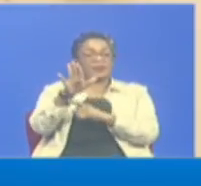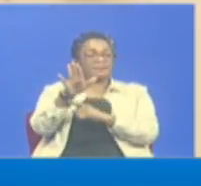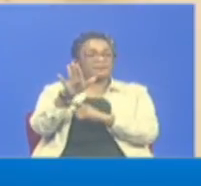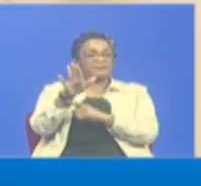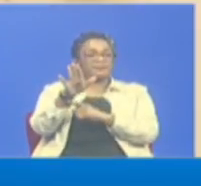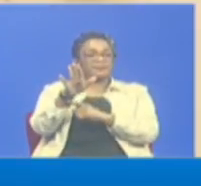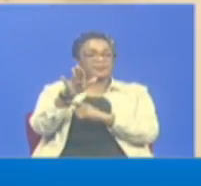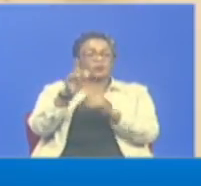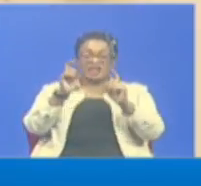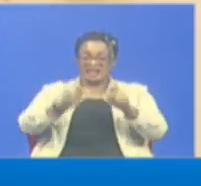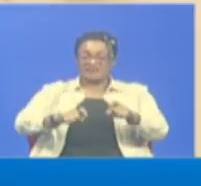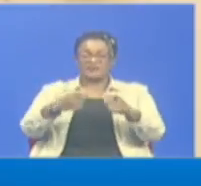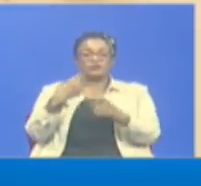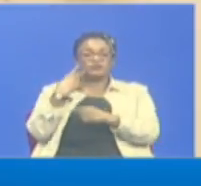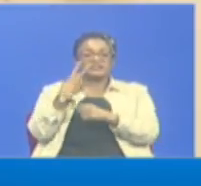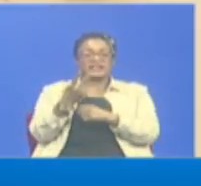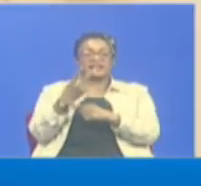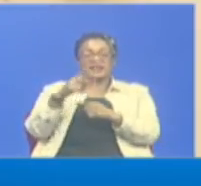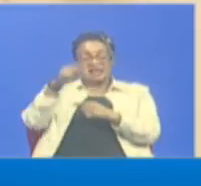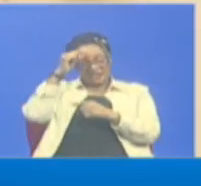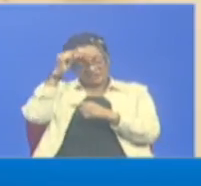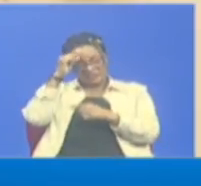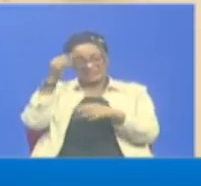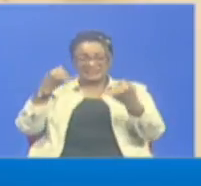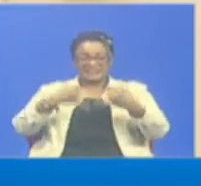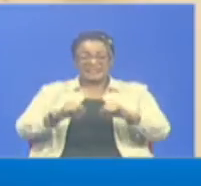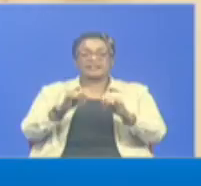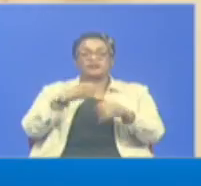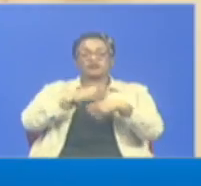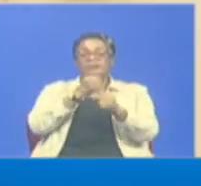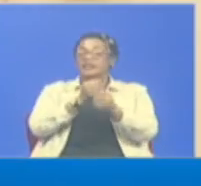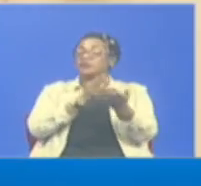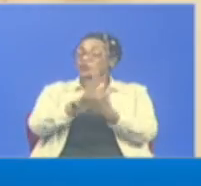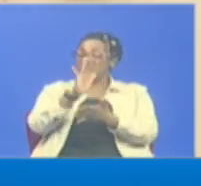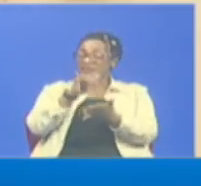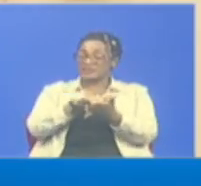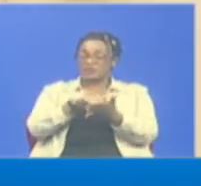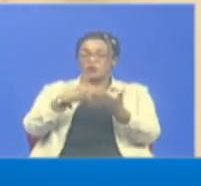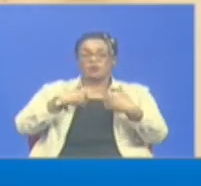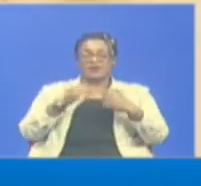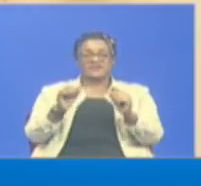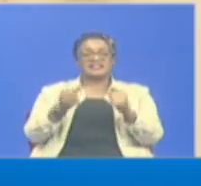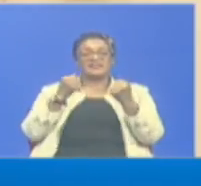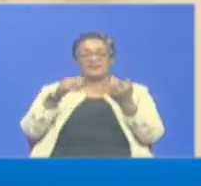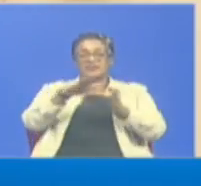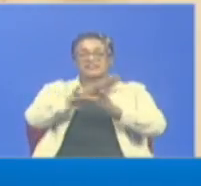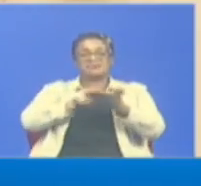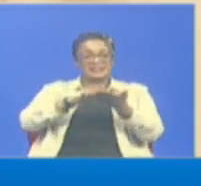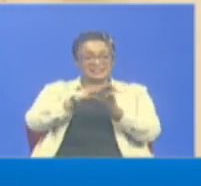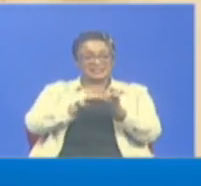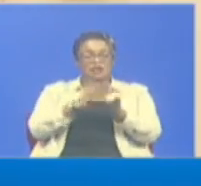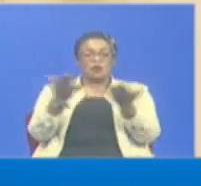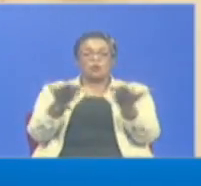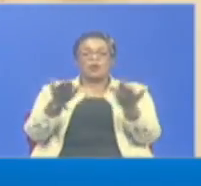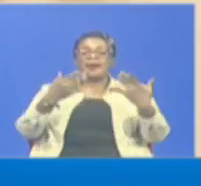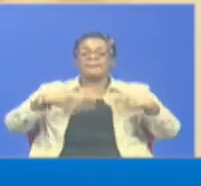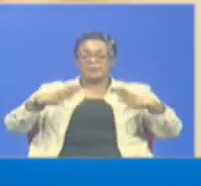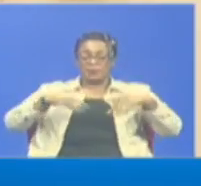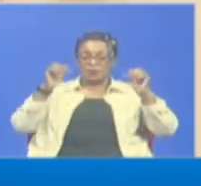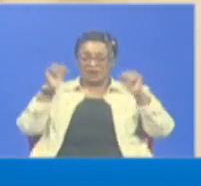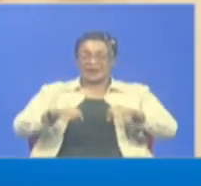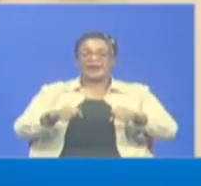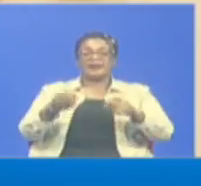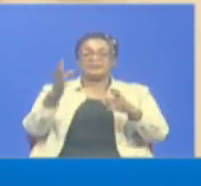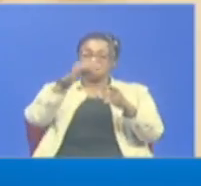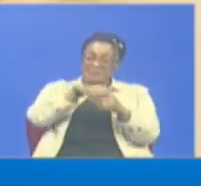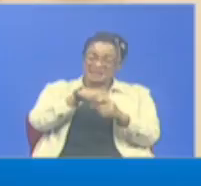have to see government stepping up to be able to ensure that we have safe spaces where people can be, where they